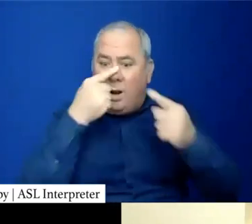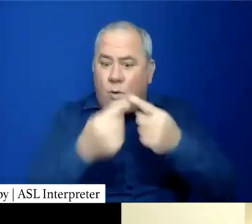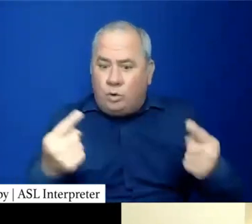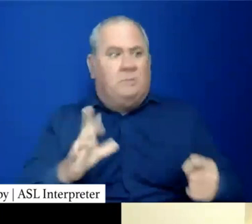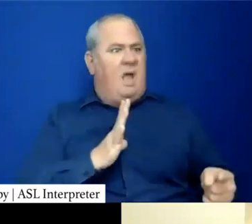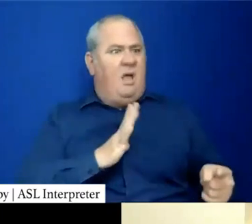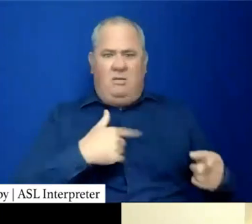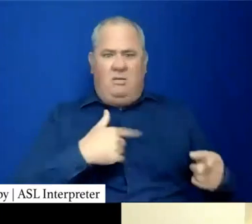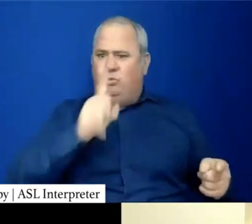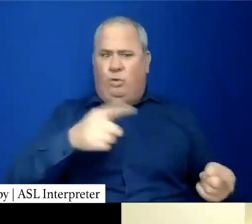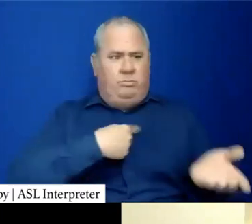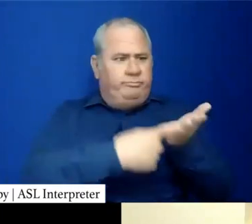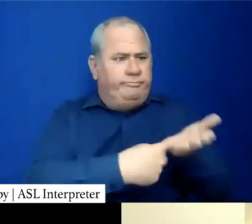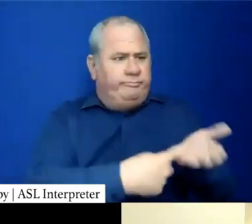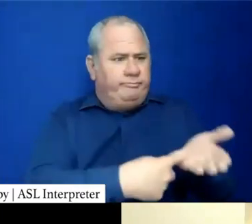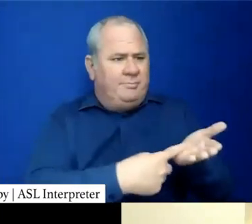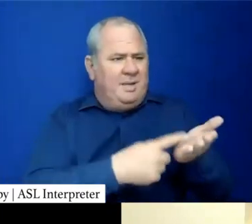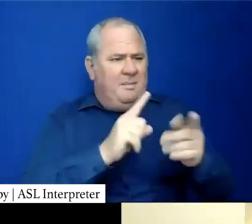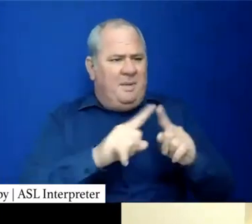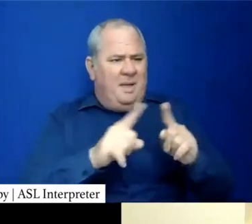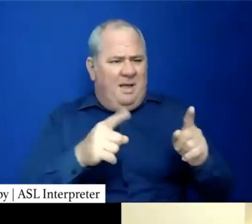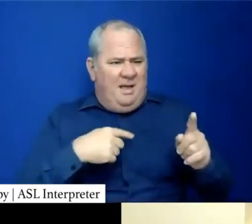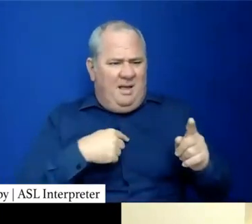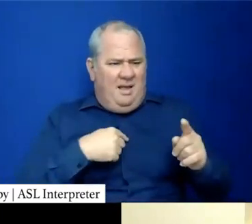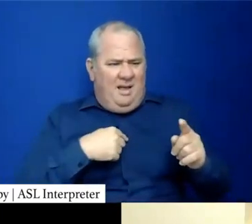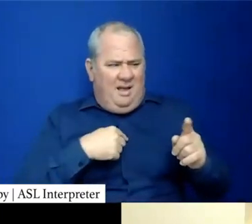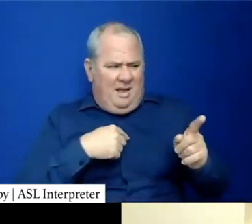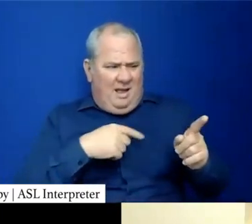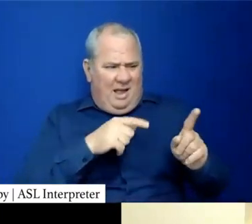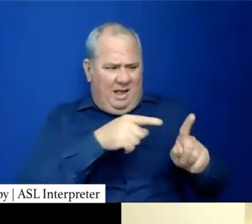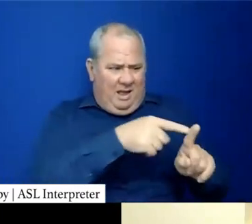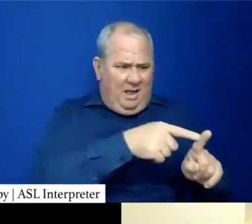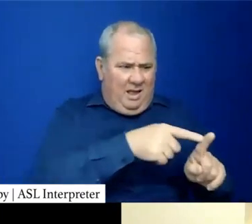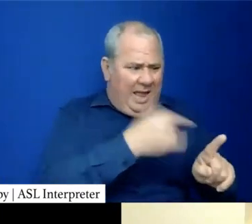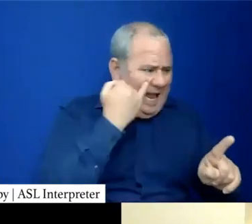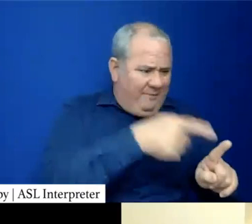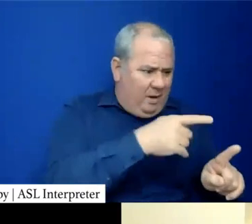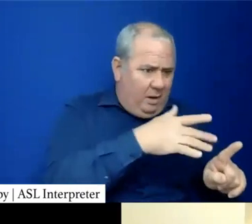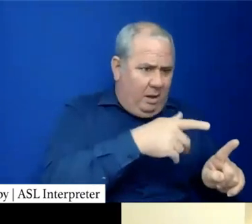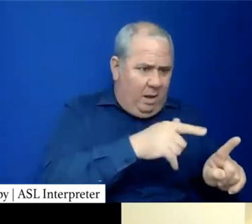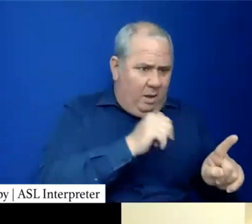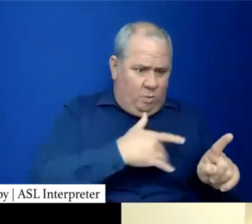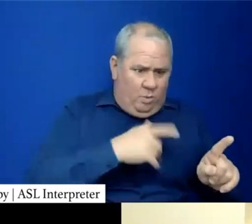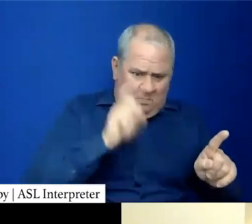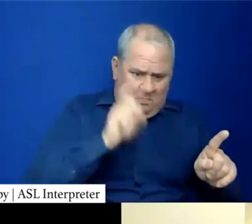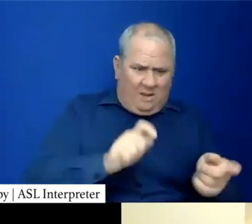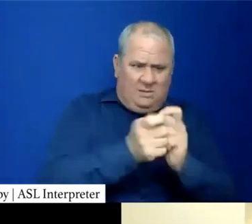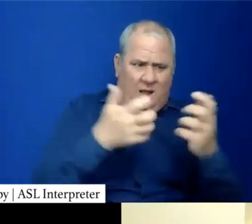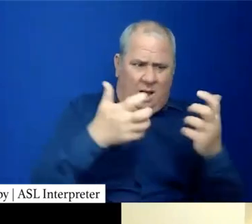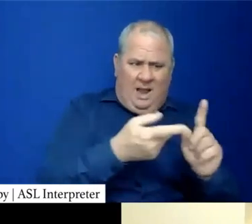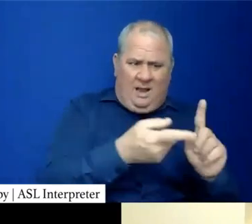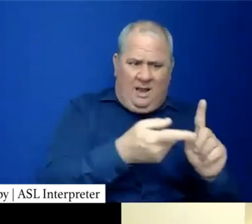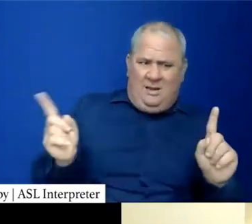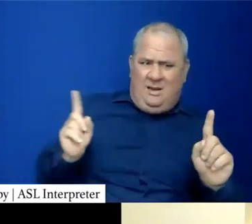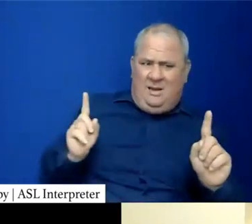But no, I don't have to accommodate your dislike of what I do to get to baseline